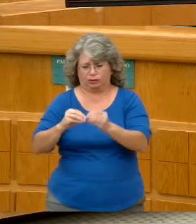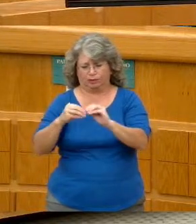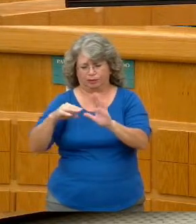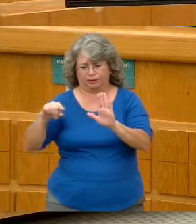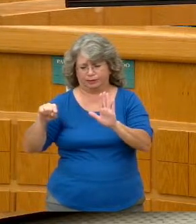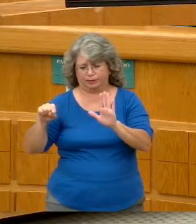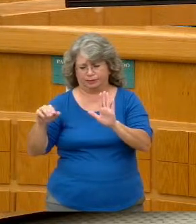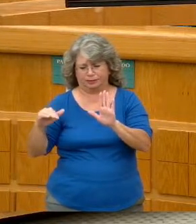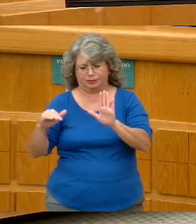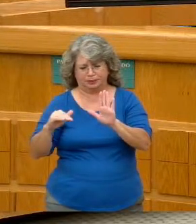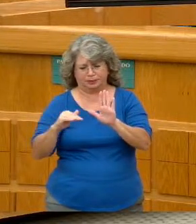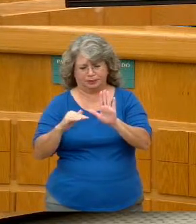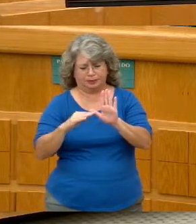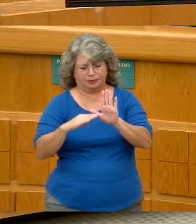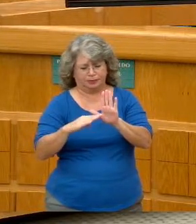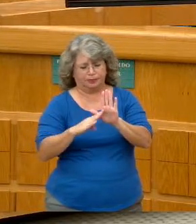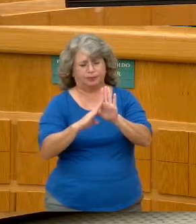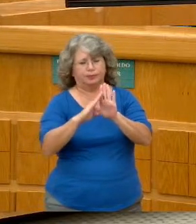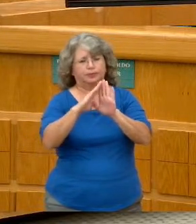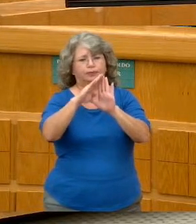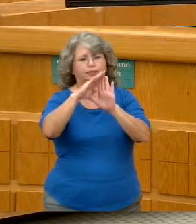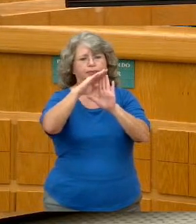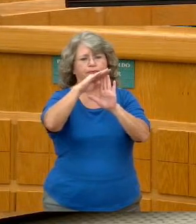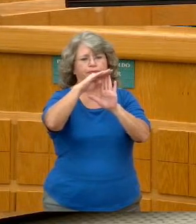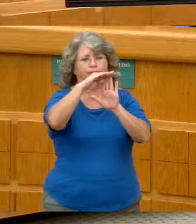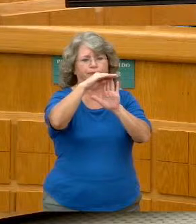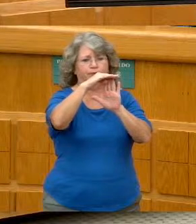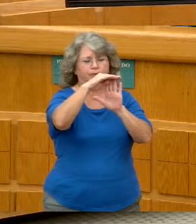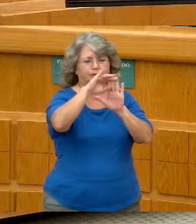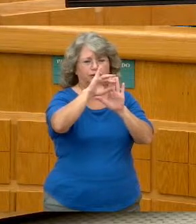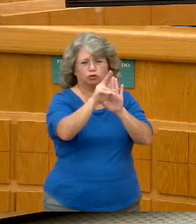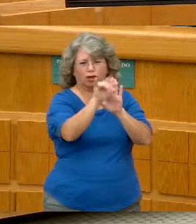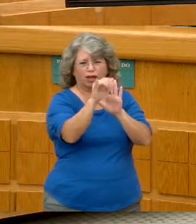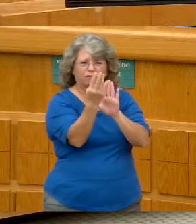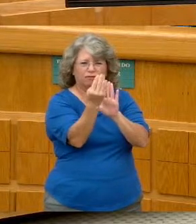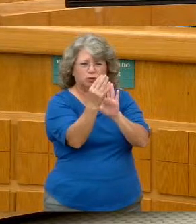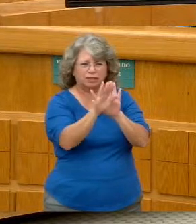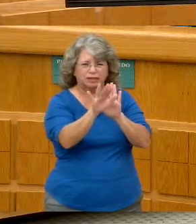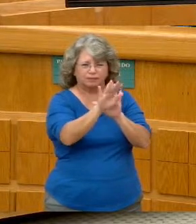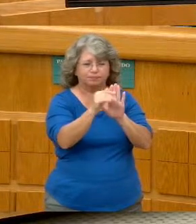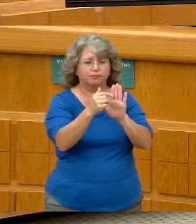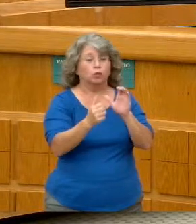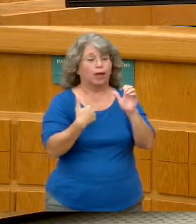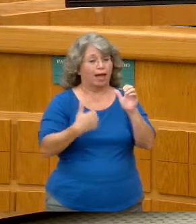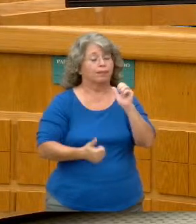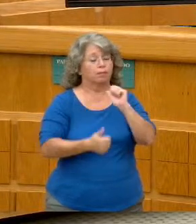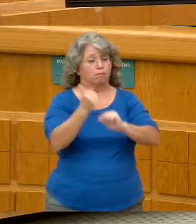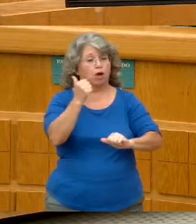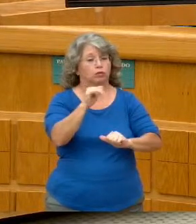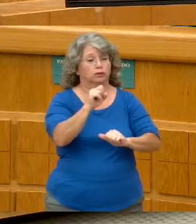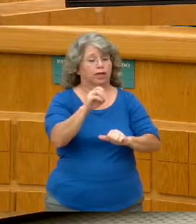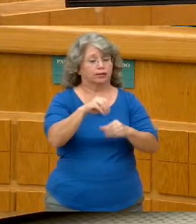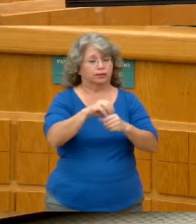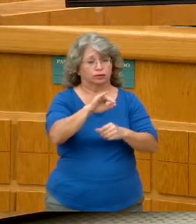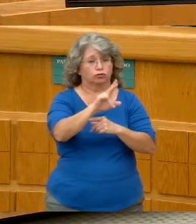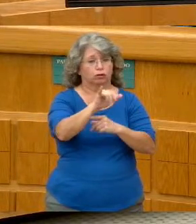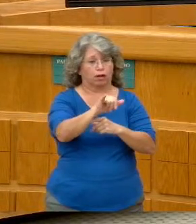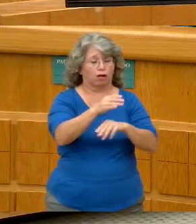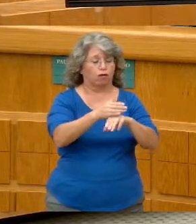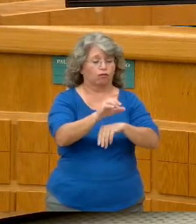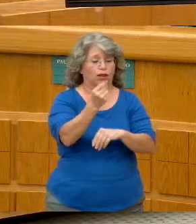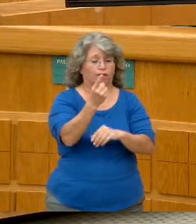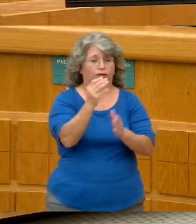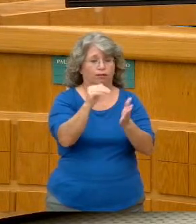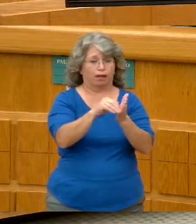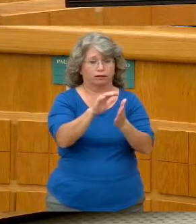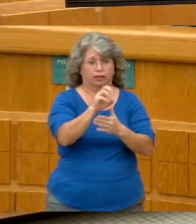peaked around July 14th. We had the most cases in July with over 11,000 cases in that 1 month